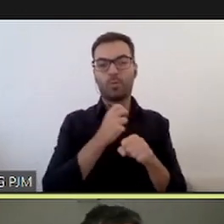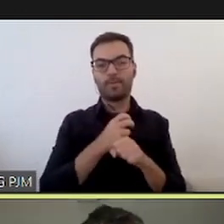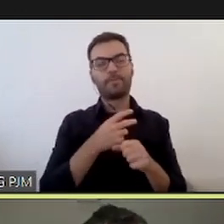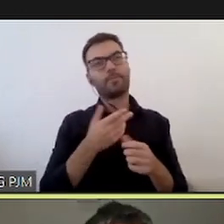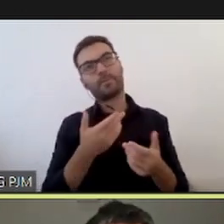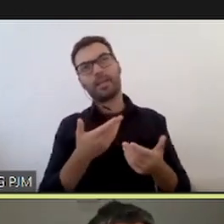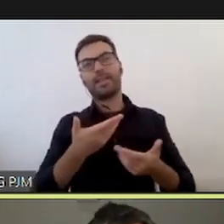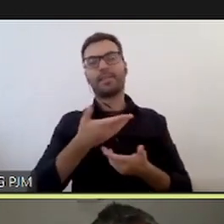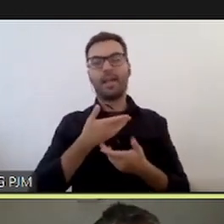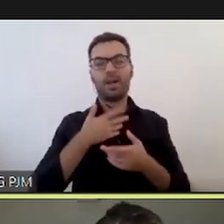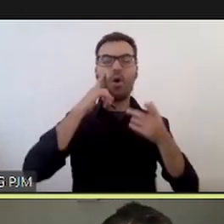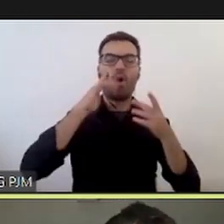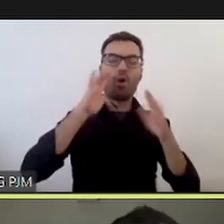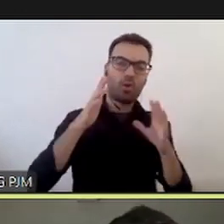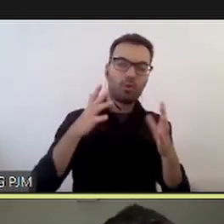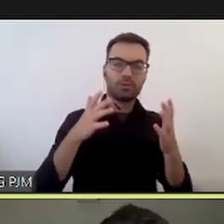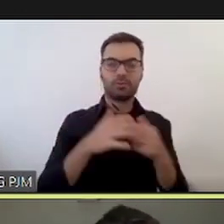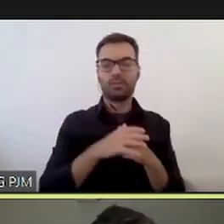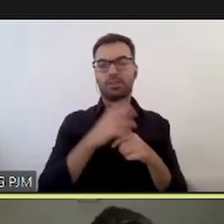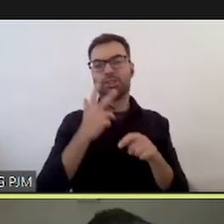you approximately